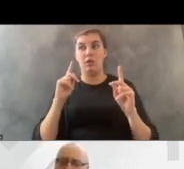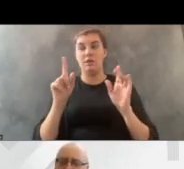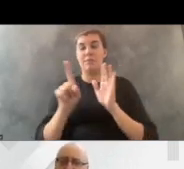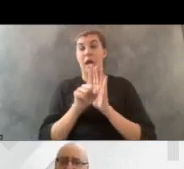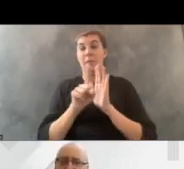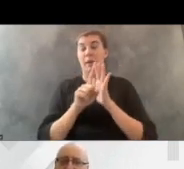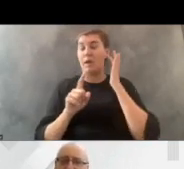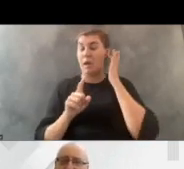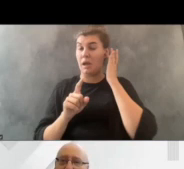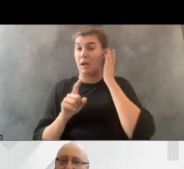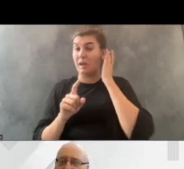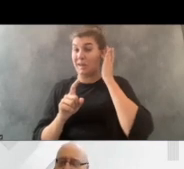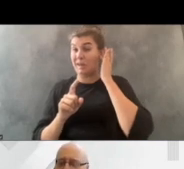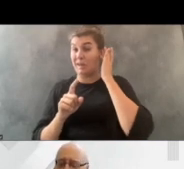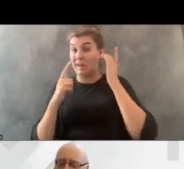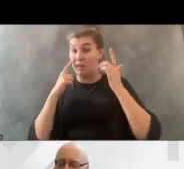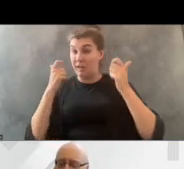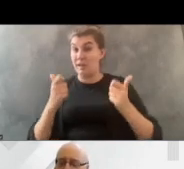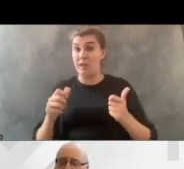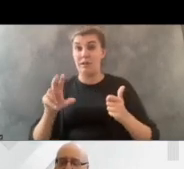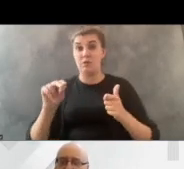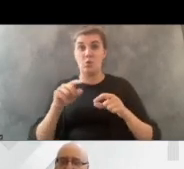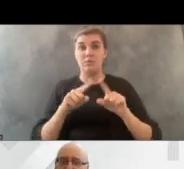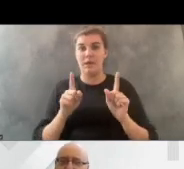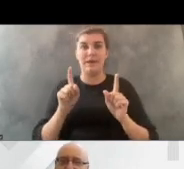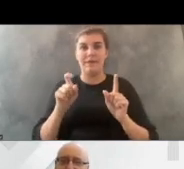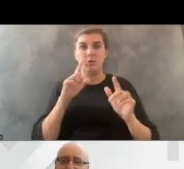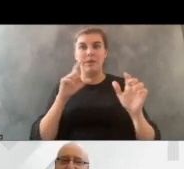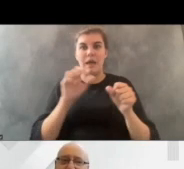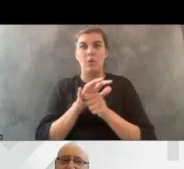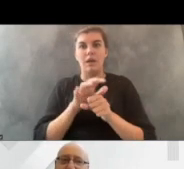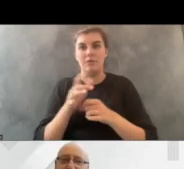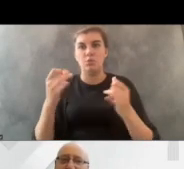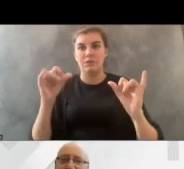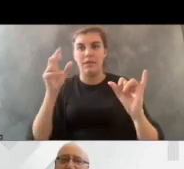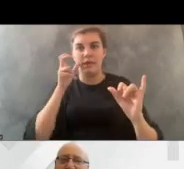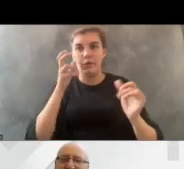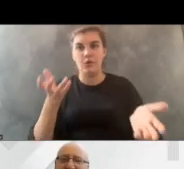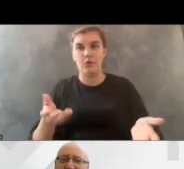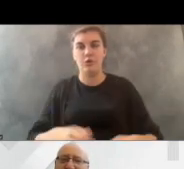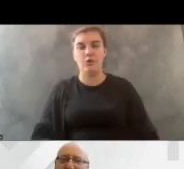5 feet from the side of a curb ramp run or the edge